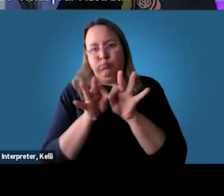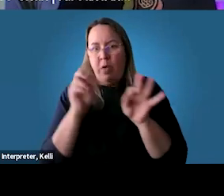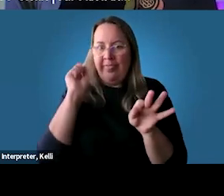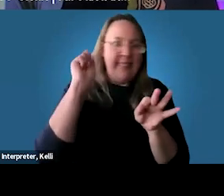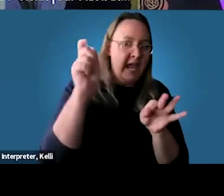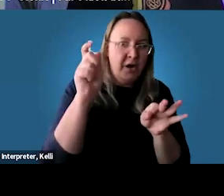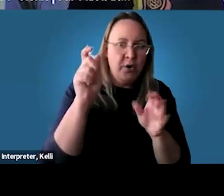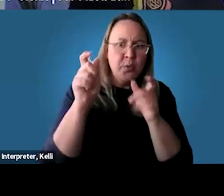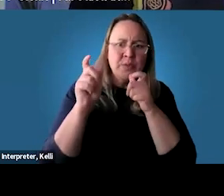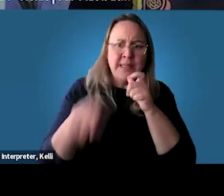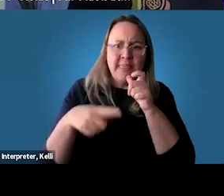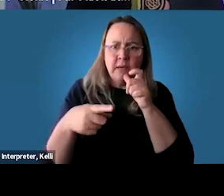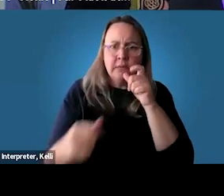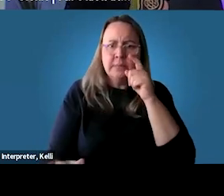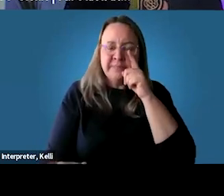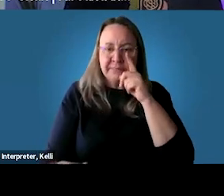you think said this?